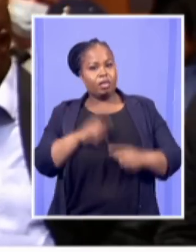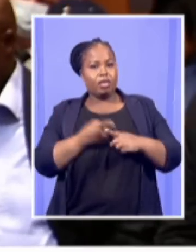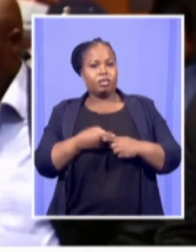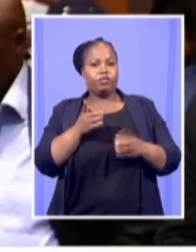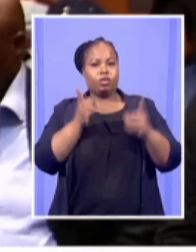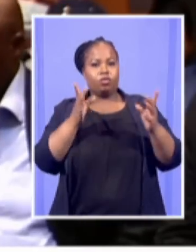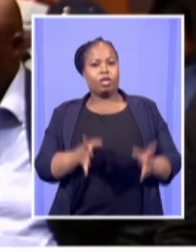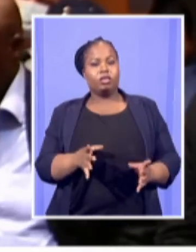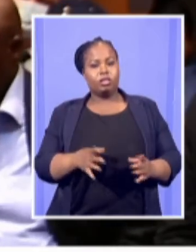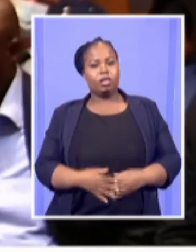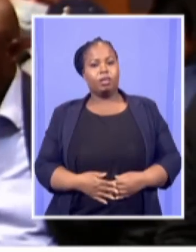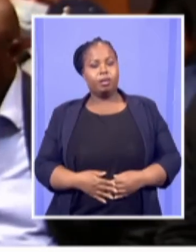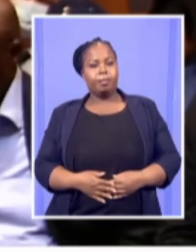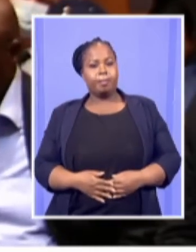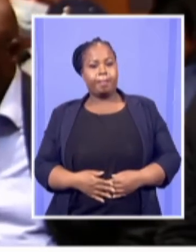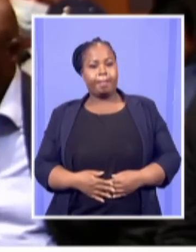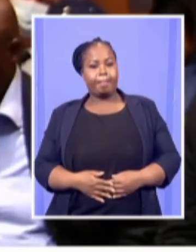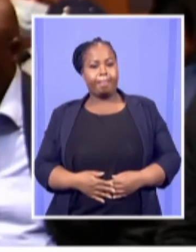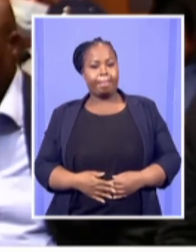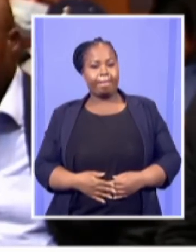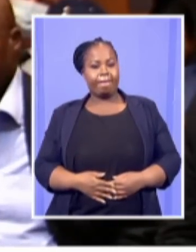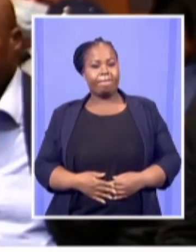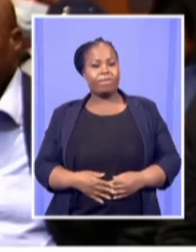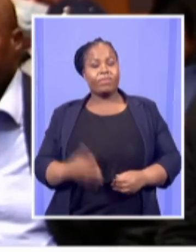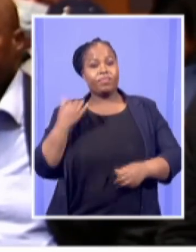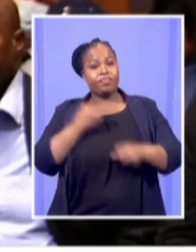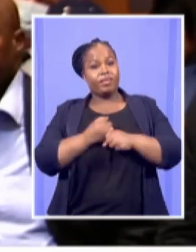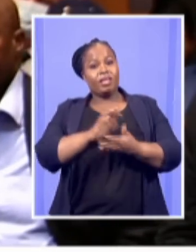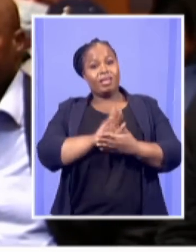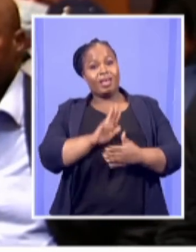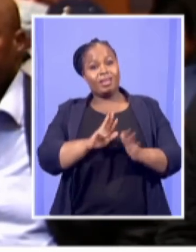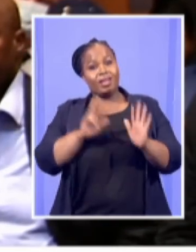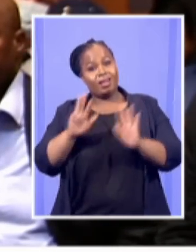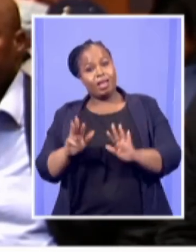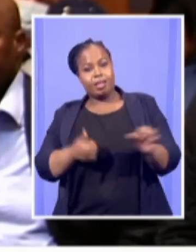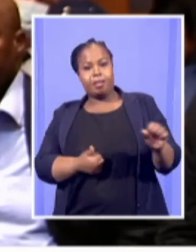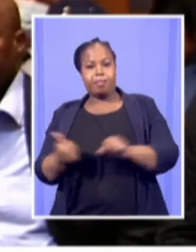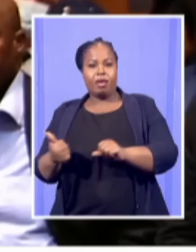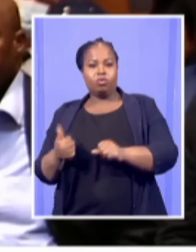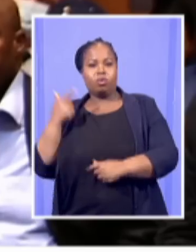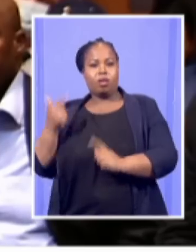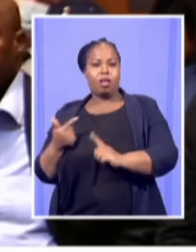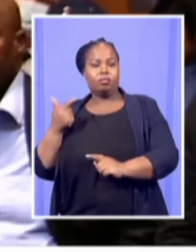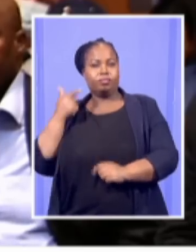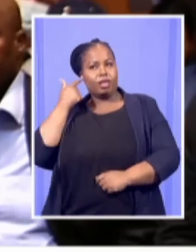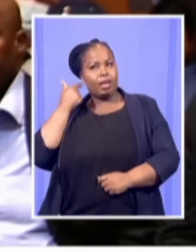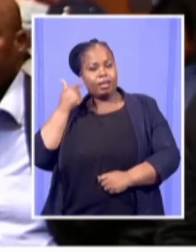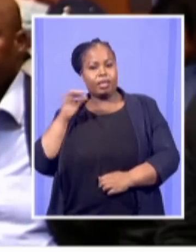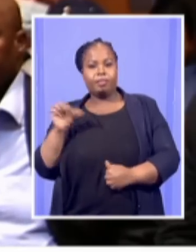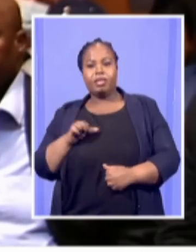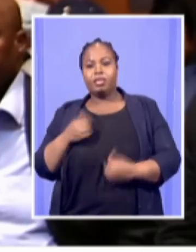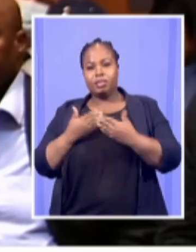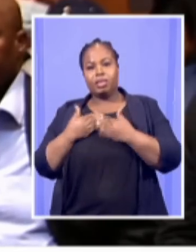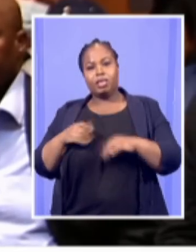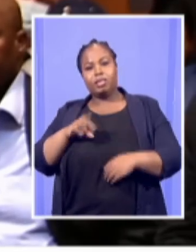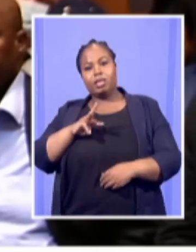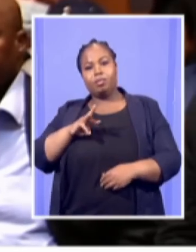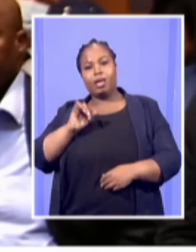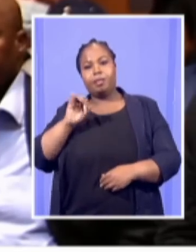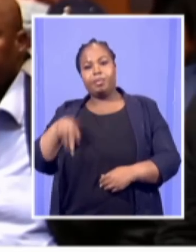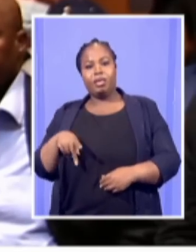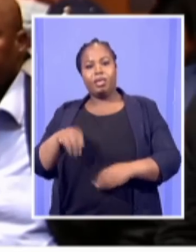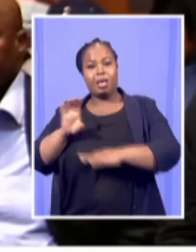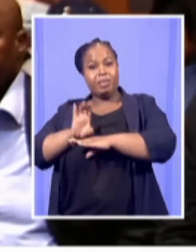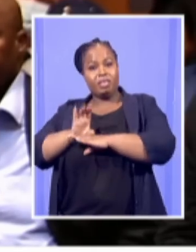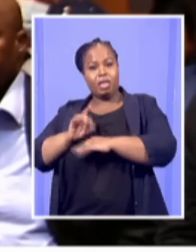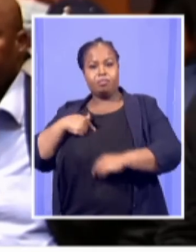of Emerging Markets Derivatives. In 1999, I returned from London and started at WIP Capital, where I held the position